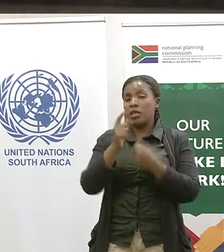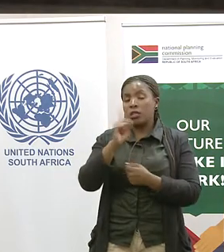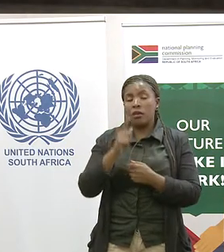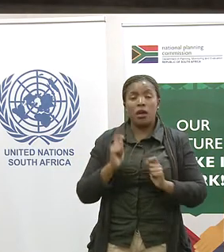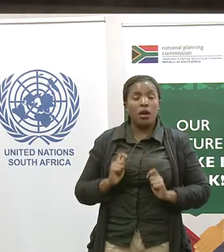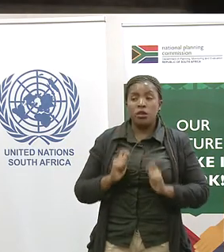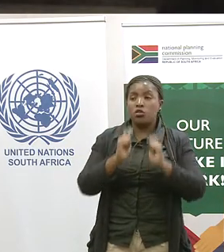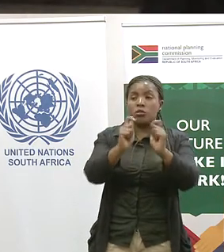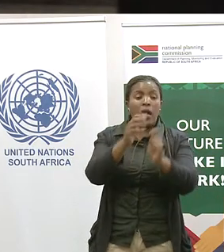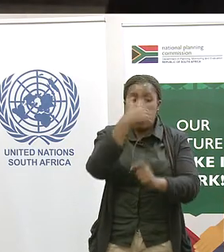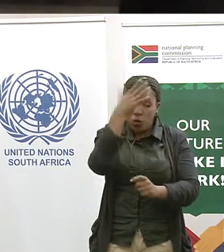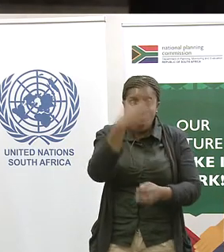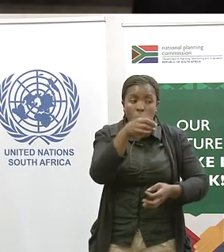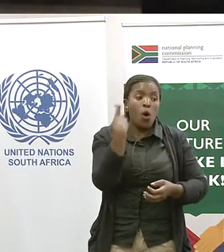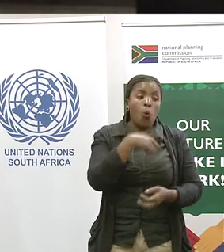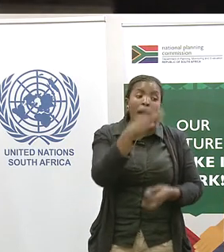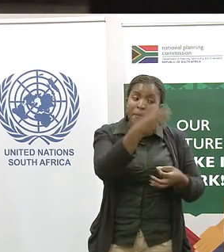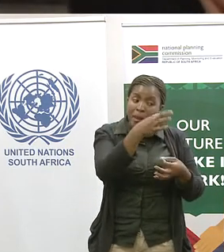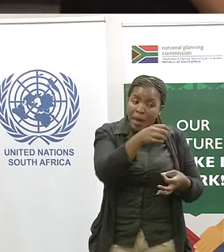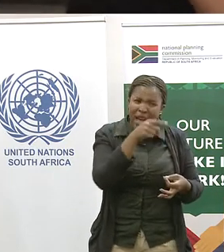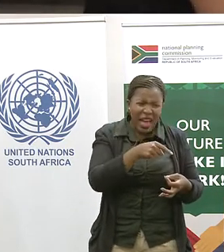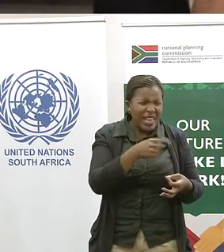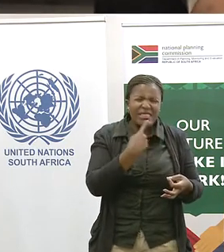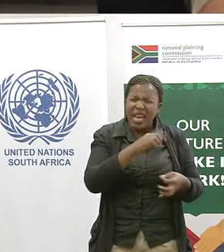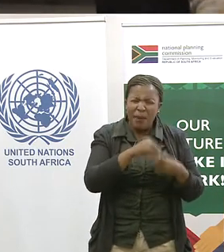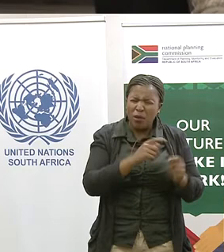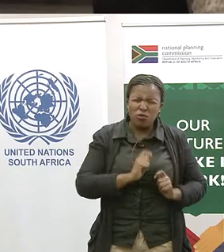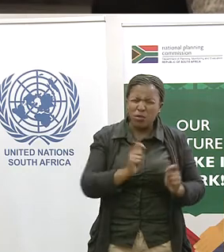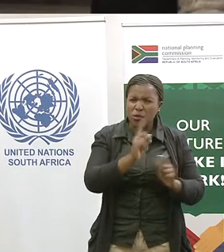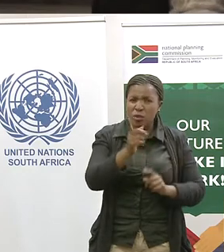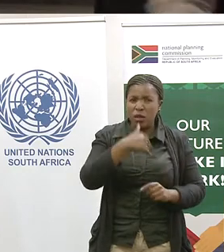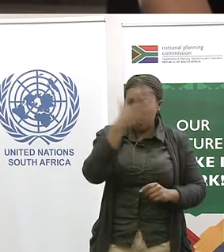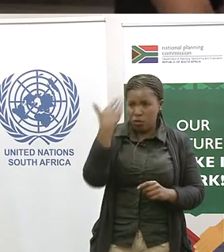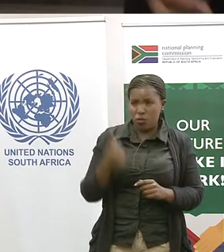it's addressed on the white paper. I must just say, but yeah, thank you.